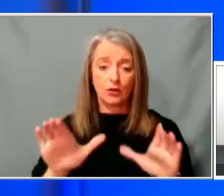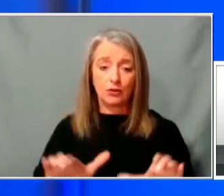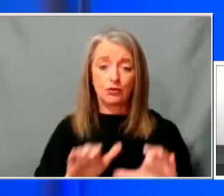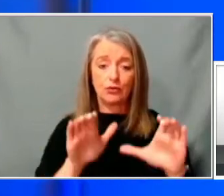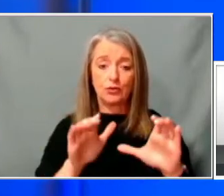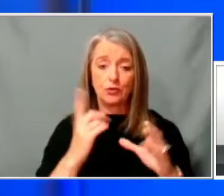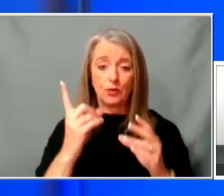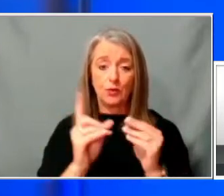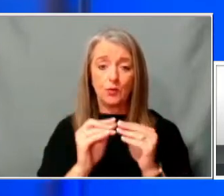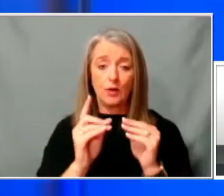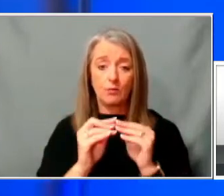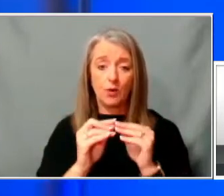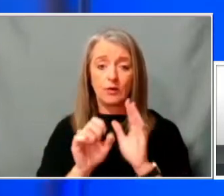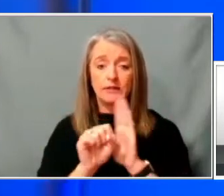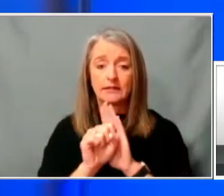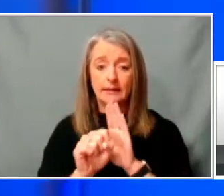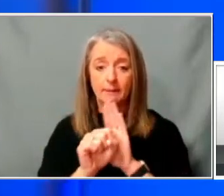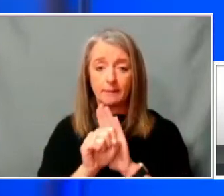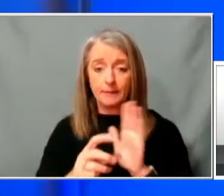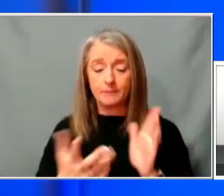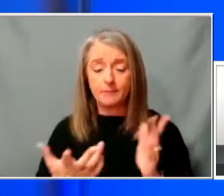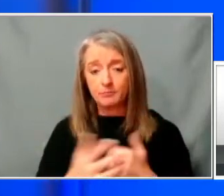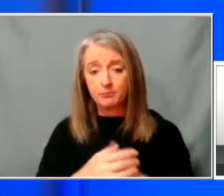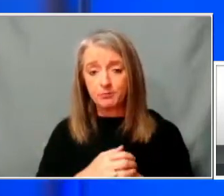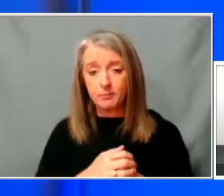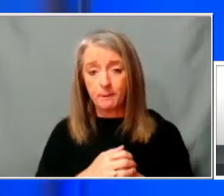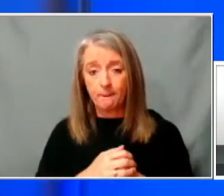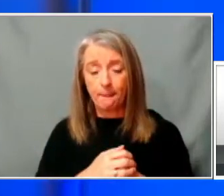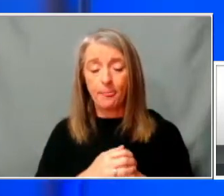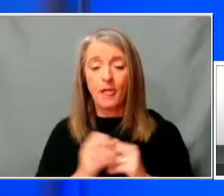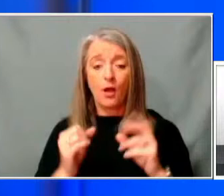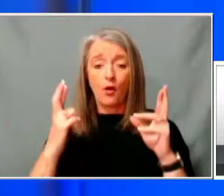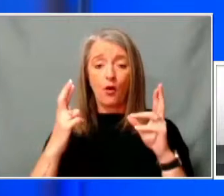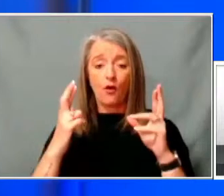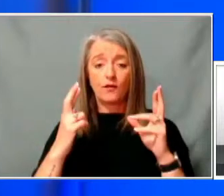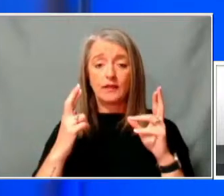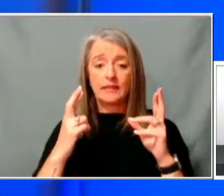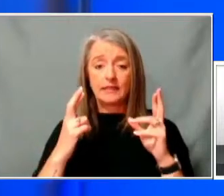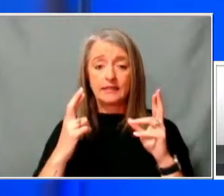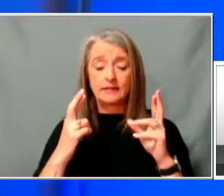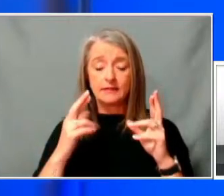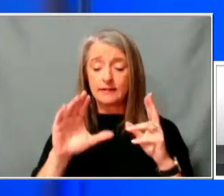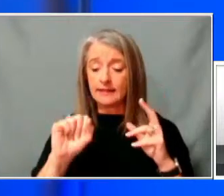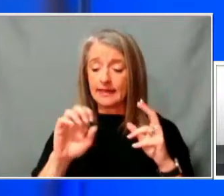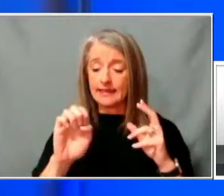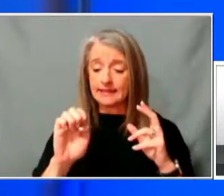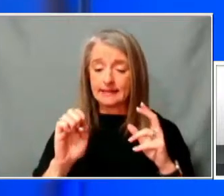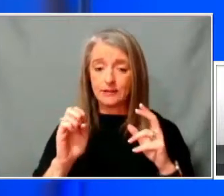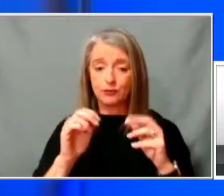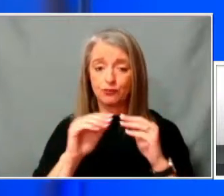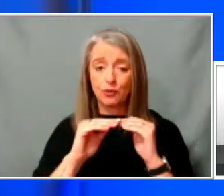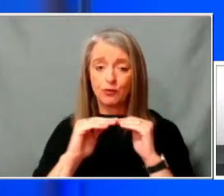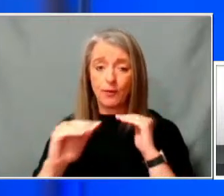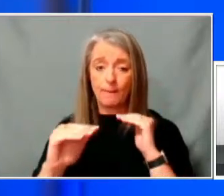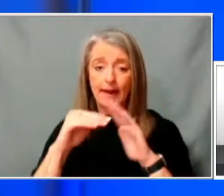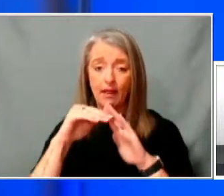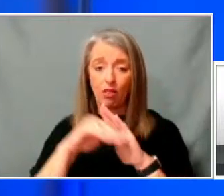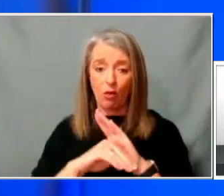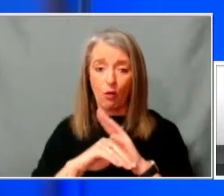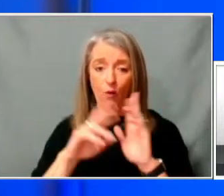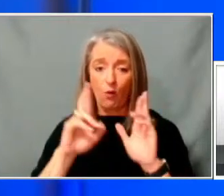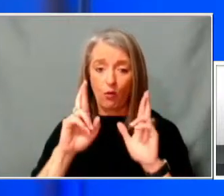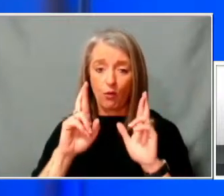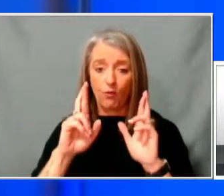more signal of that. Hopefully, although the cases still are high, hopefully the cases will remain low, but more importantly,